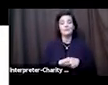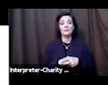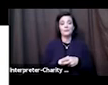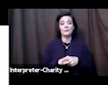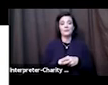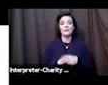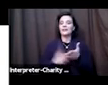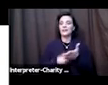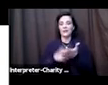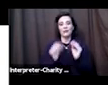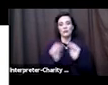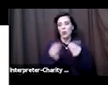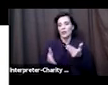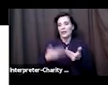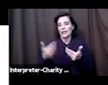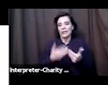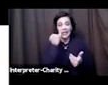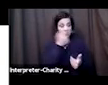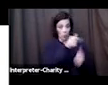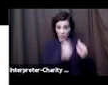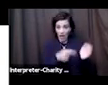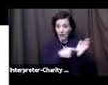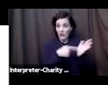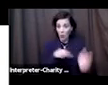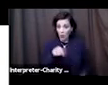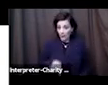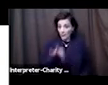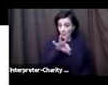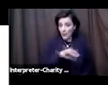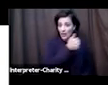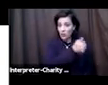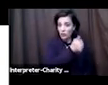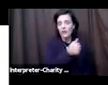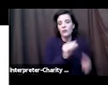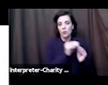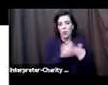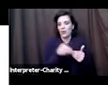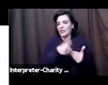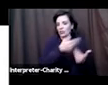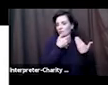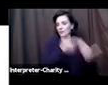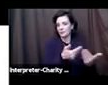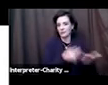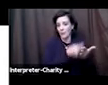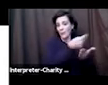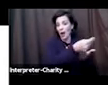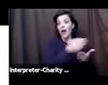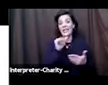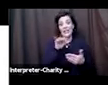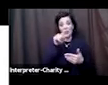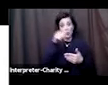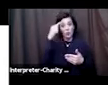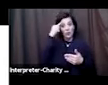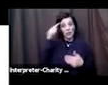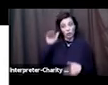to just buy it if you can. It's especially if you think that the child is going to need